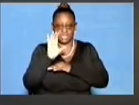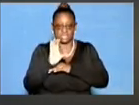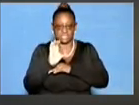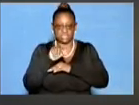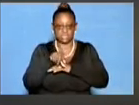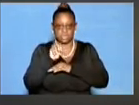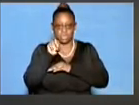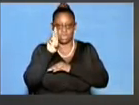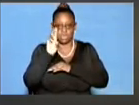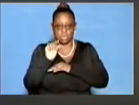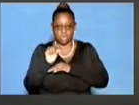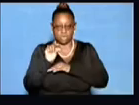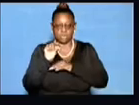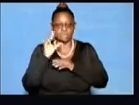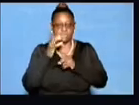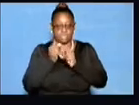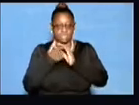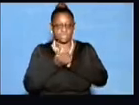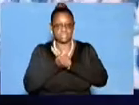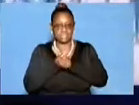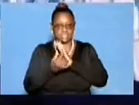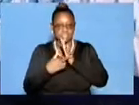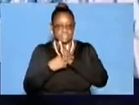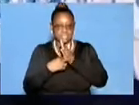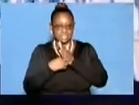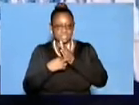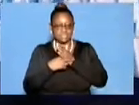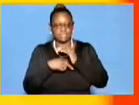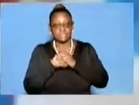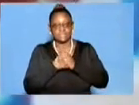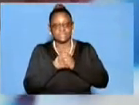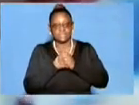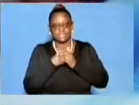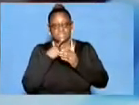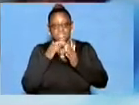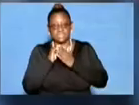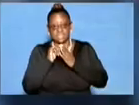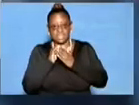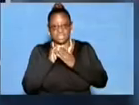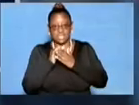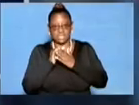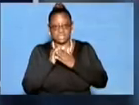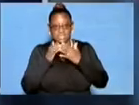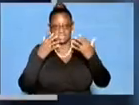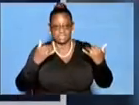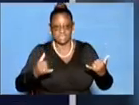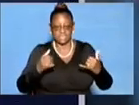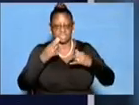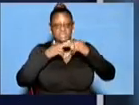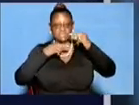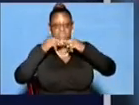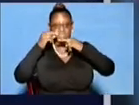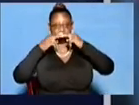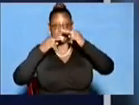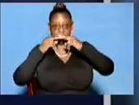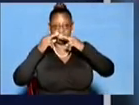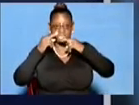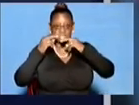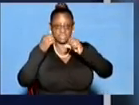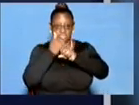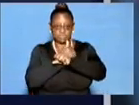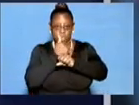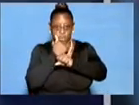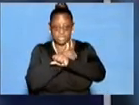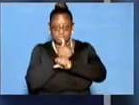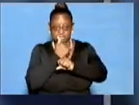bnycalumni.org. Now, for esports enthusiasts in the Bahamas, they say traction is now being made to develop the sport and possible industry